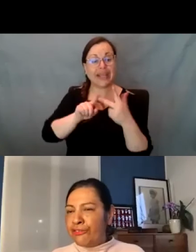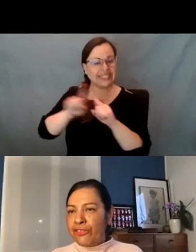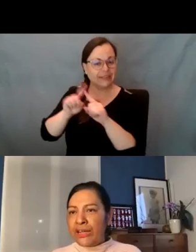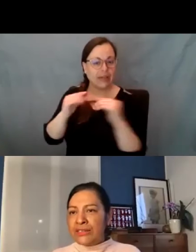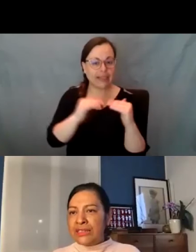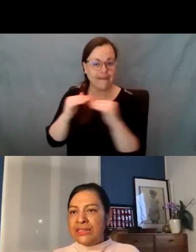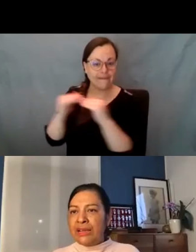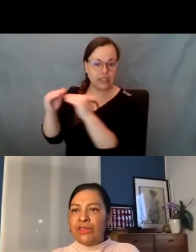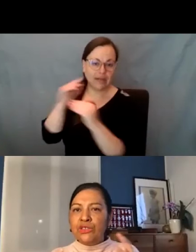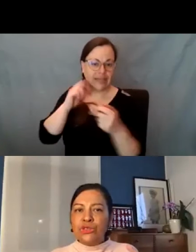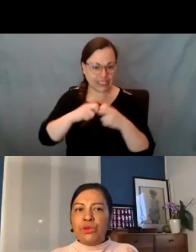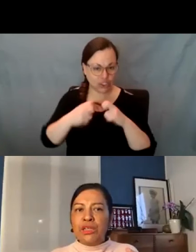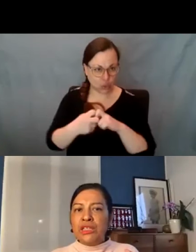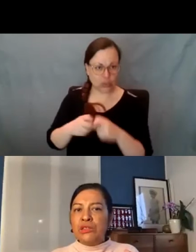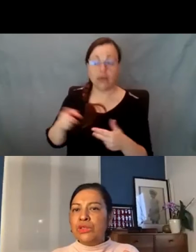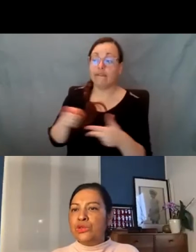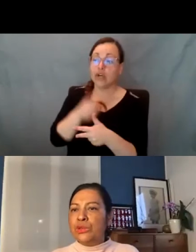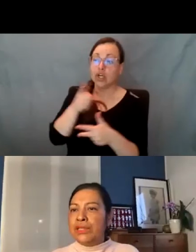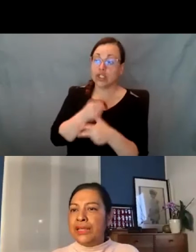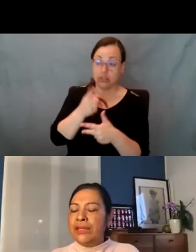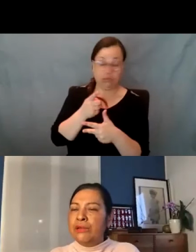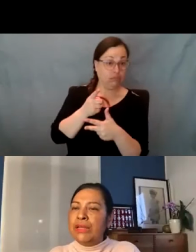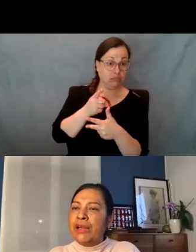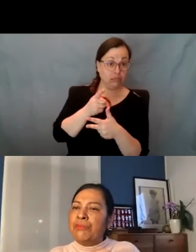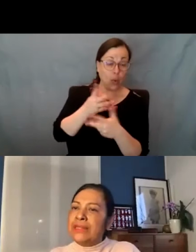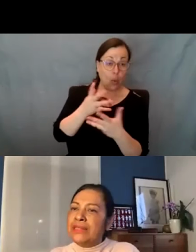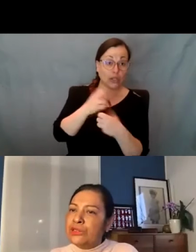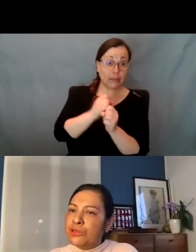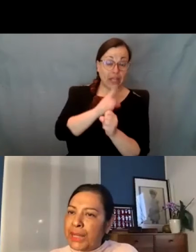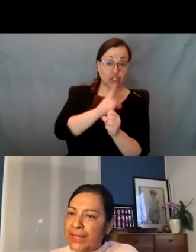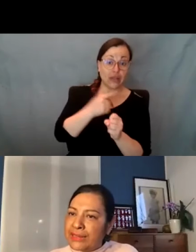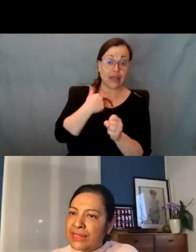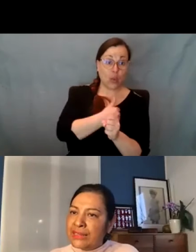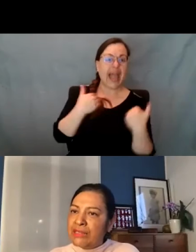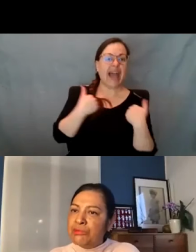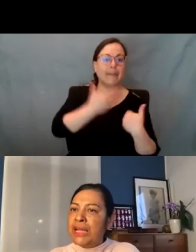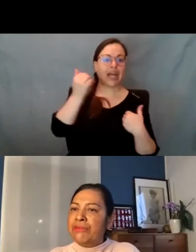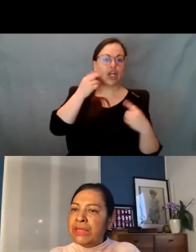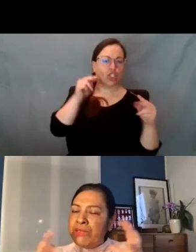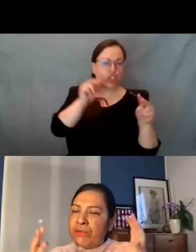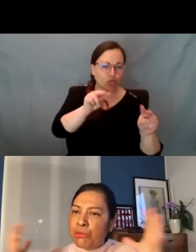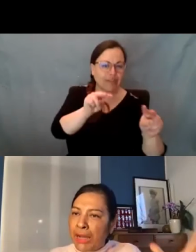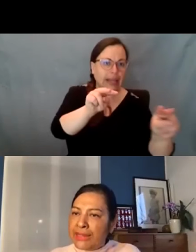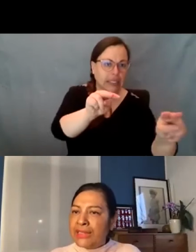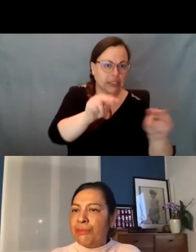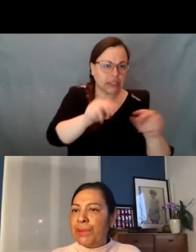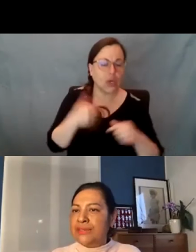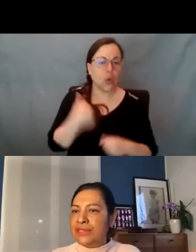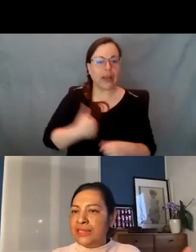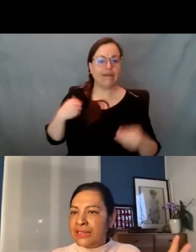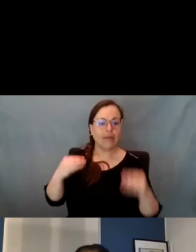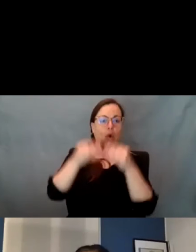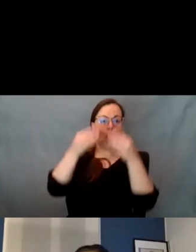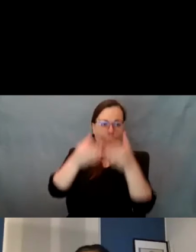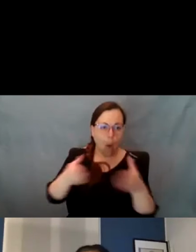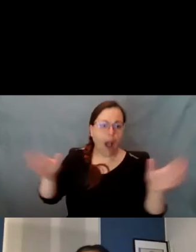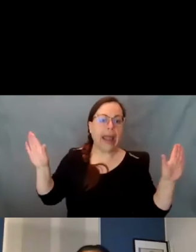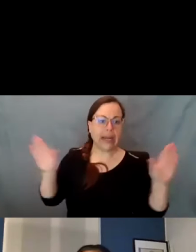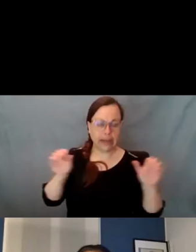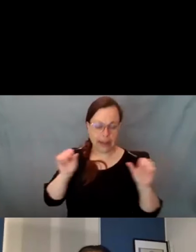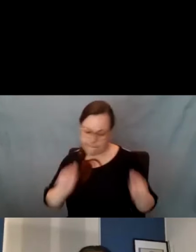The first is WHO is working to ensuring that we have better surveillance, that we have even wider capacity at the